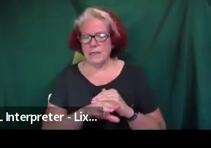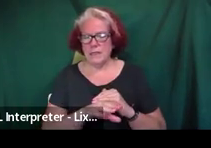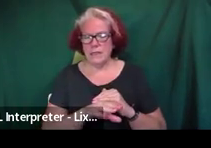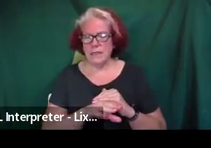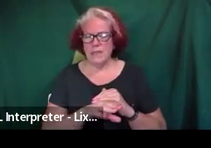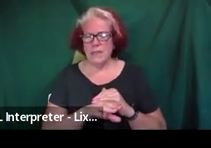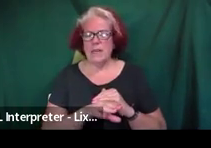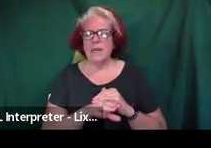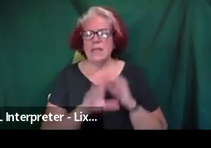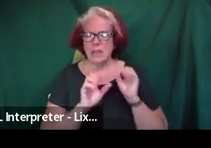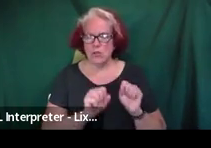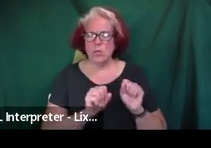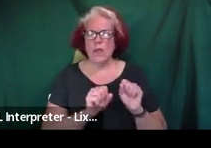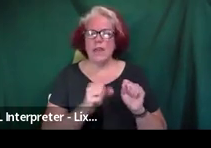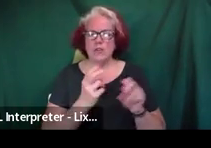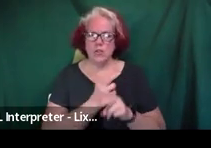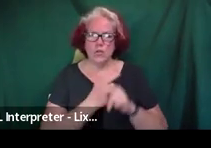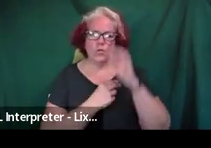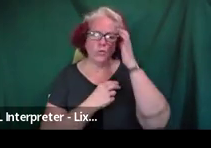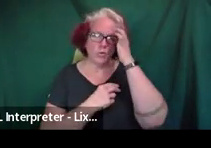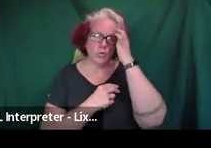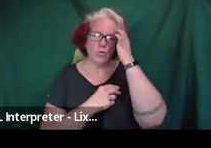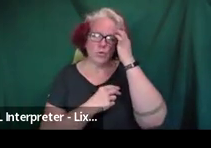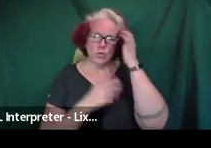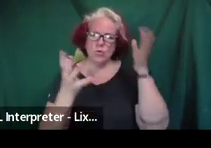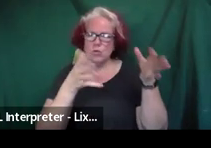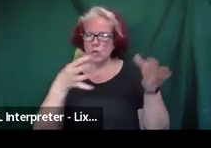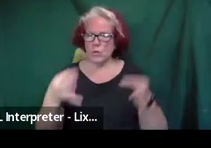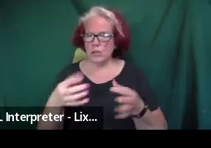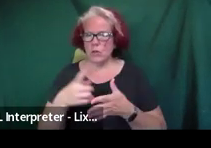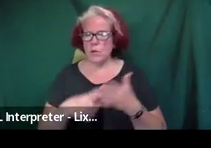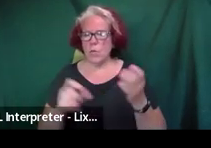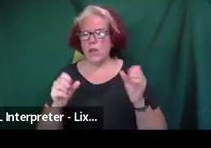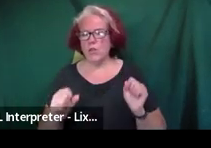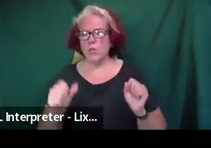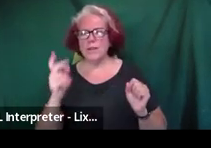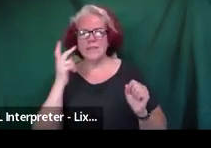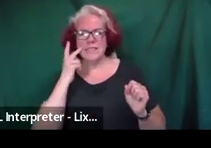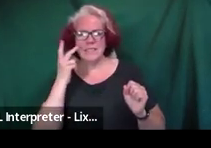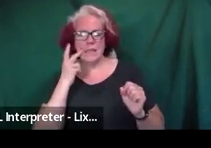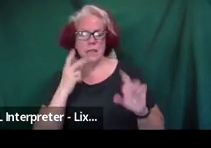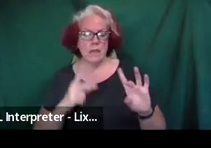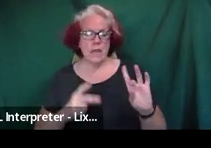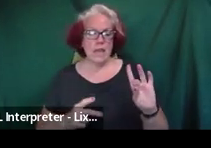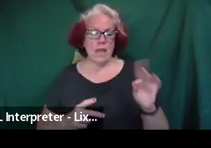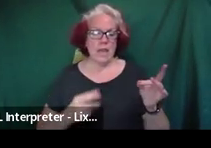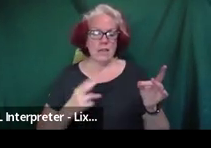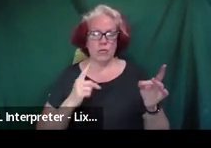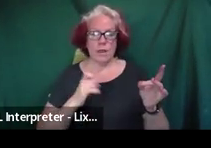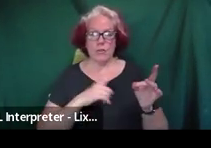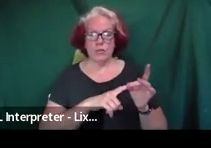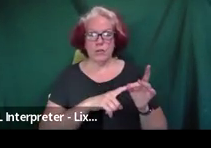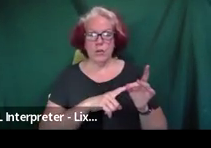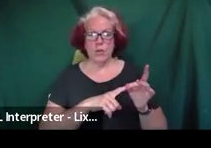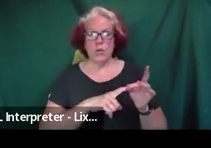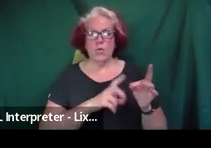available for you to be able to determine what you should be able to see, what eighth graders, you know, how many of your eighth graders